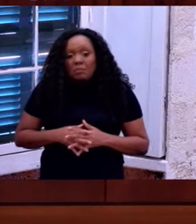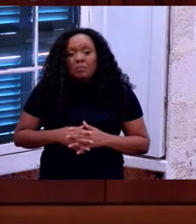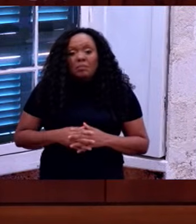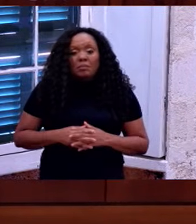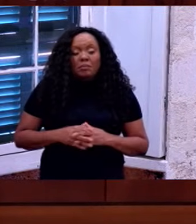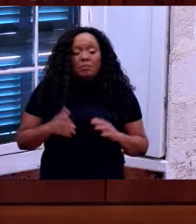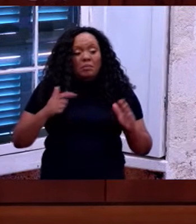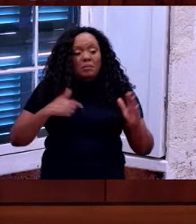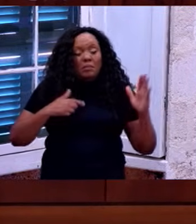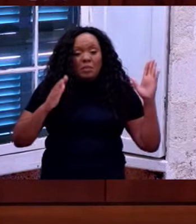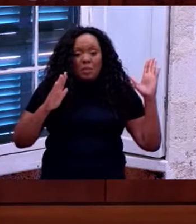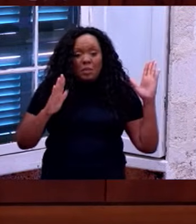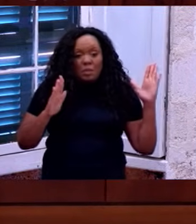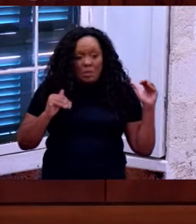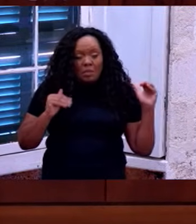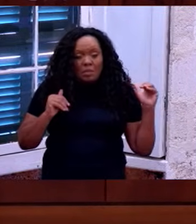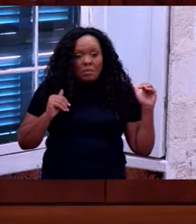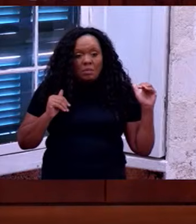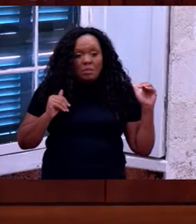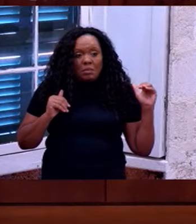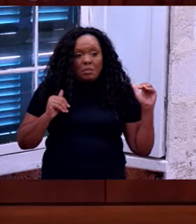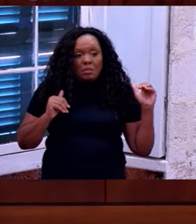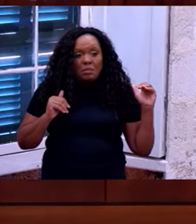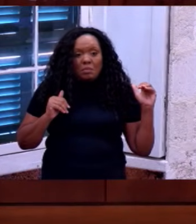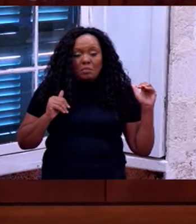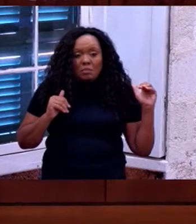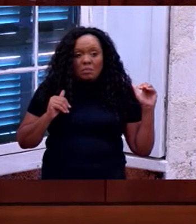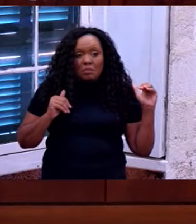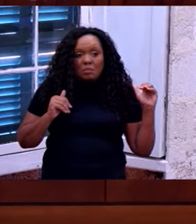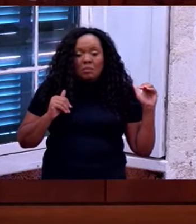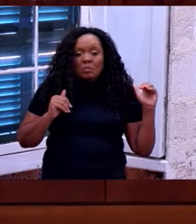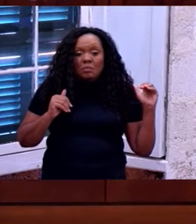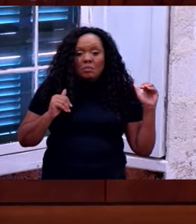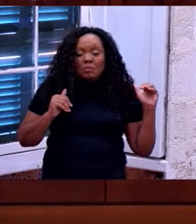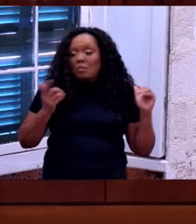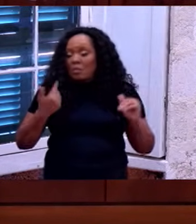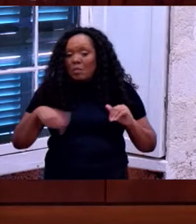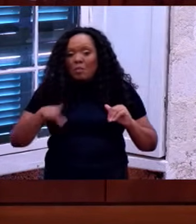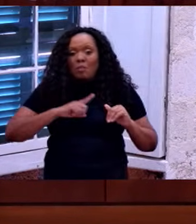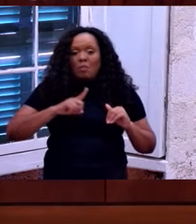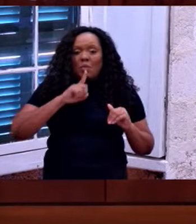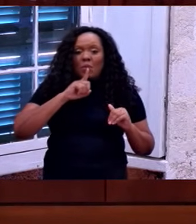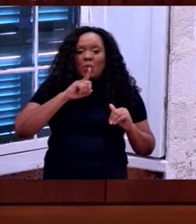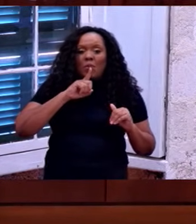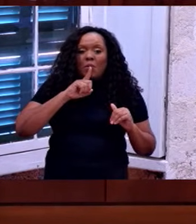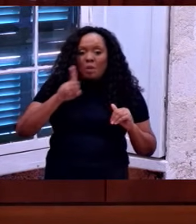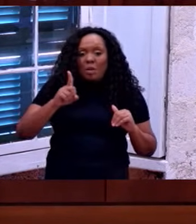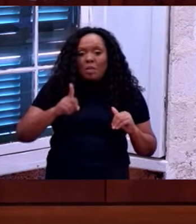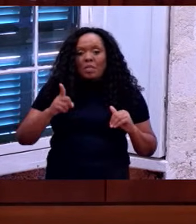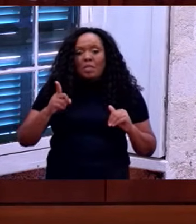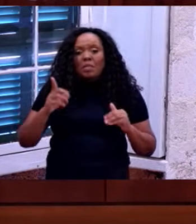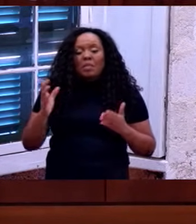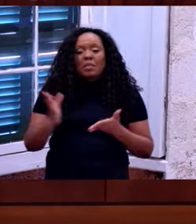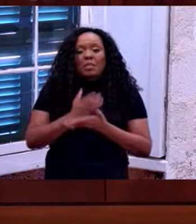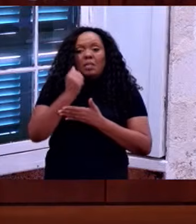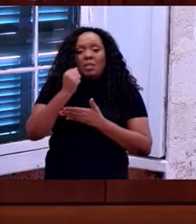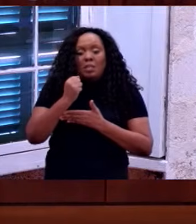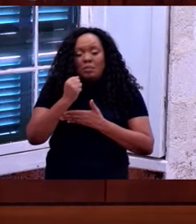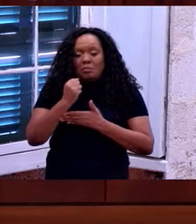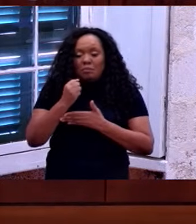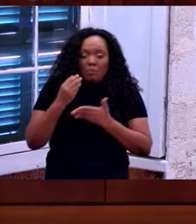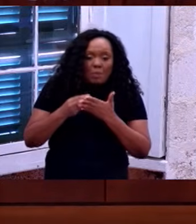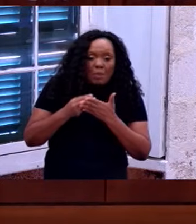at some point in due course that we will account for the time that professionals have put into serving